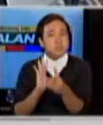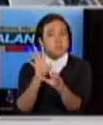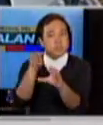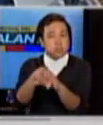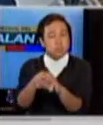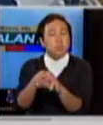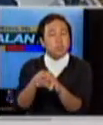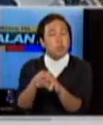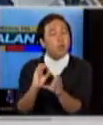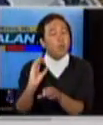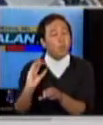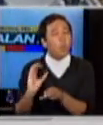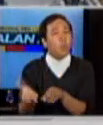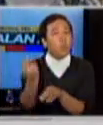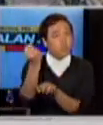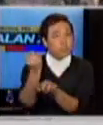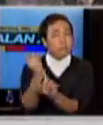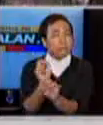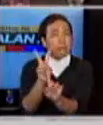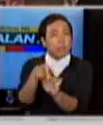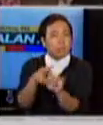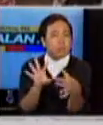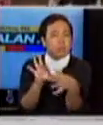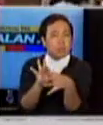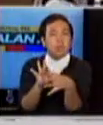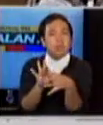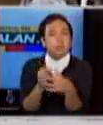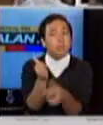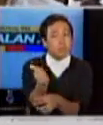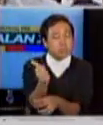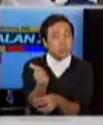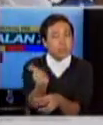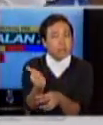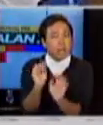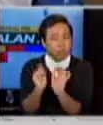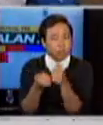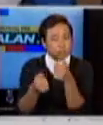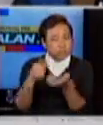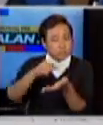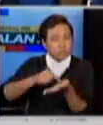application, and their own application is the one that will make all this canvassing.